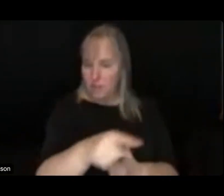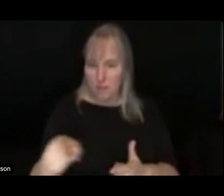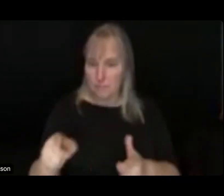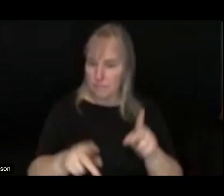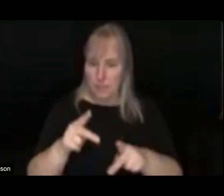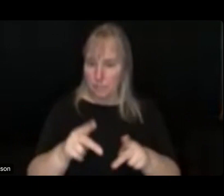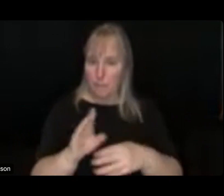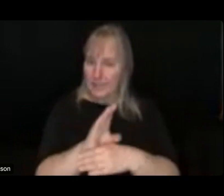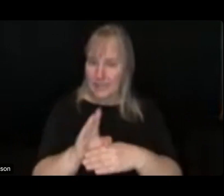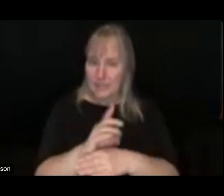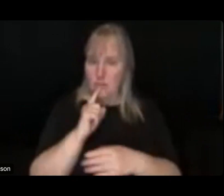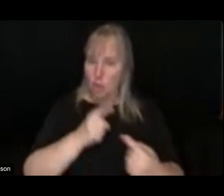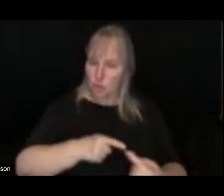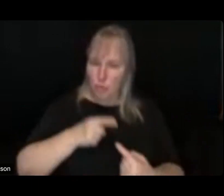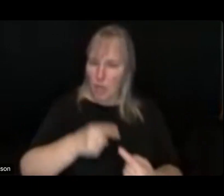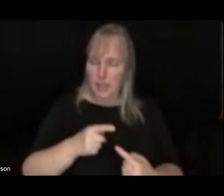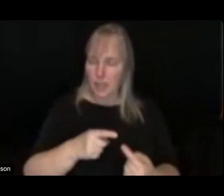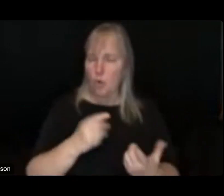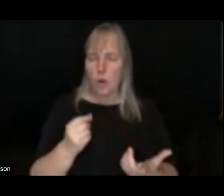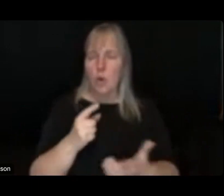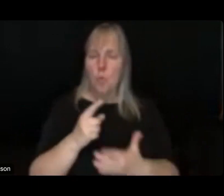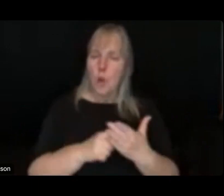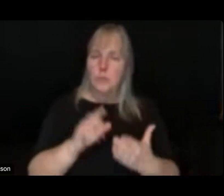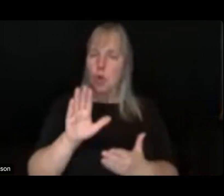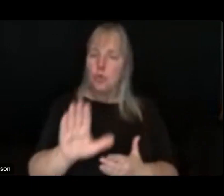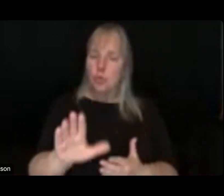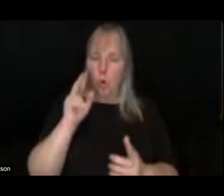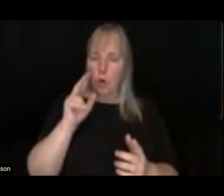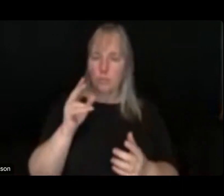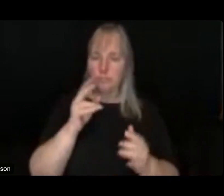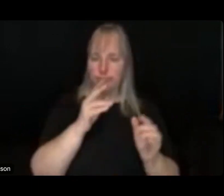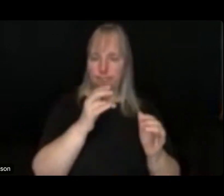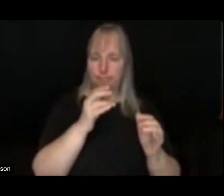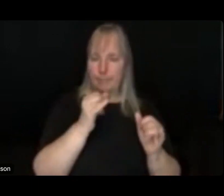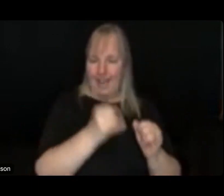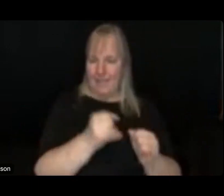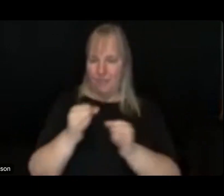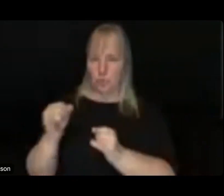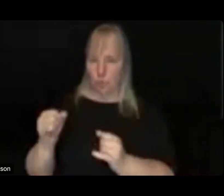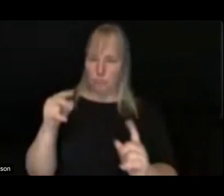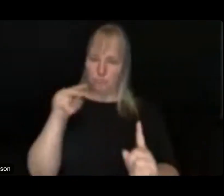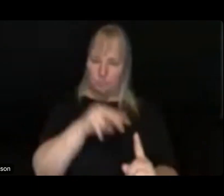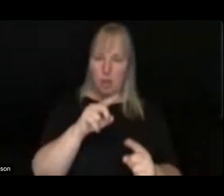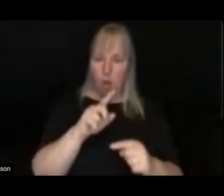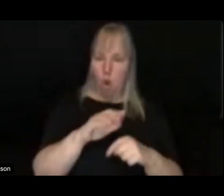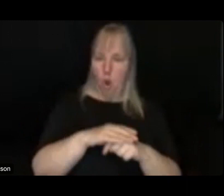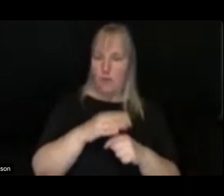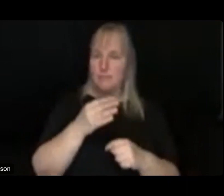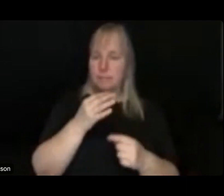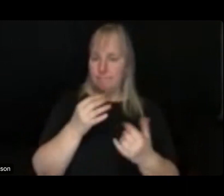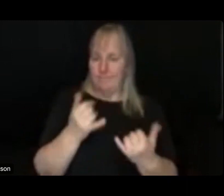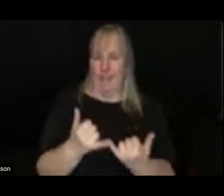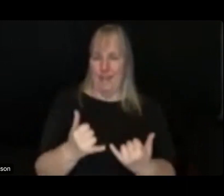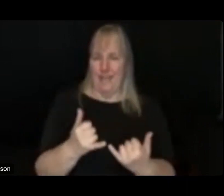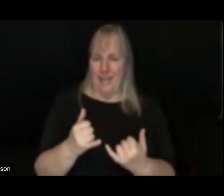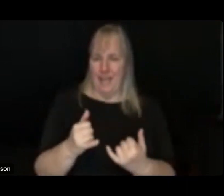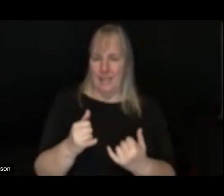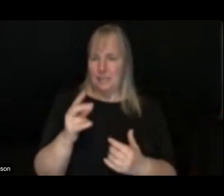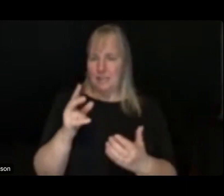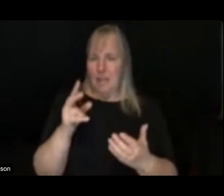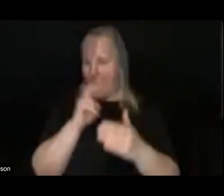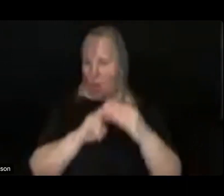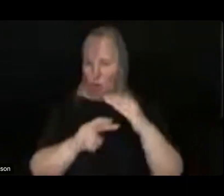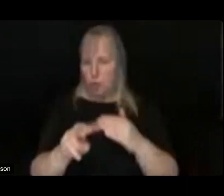bit. Just kind of more perspective on about immediate outlook and what are the drivers there? Can